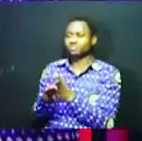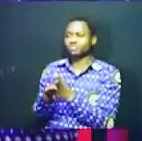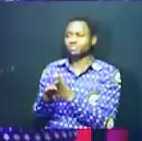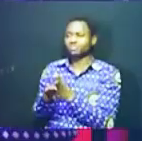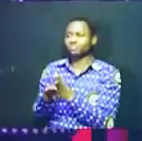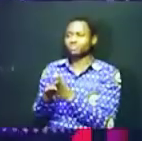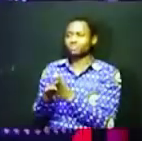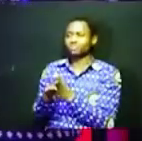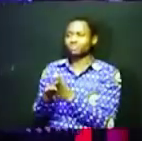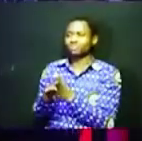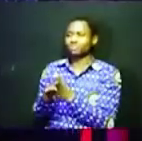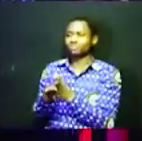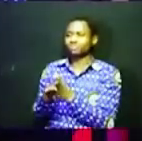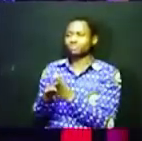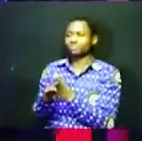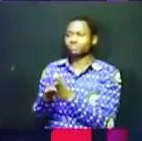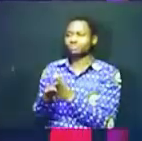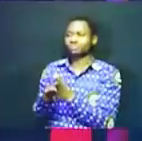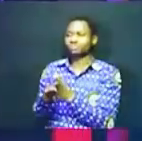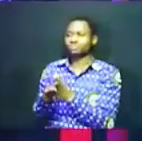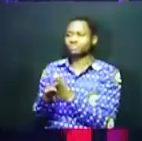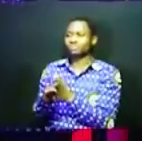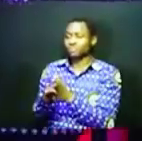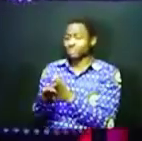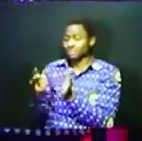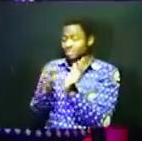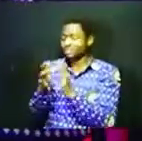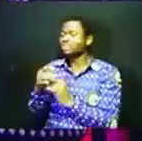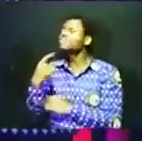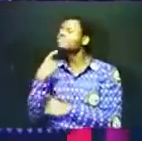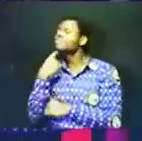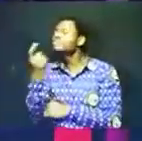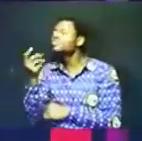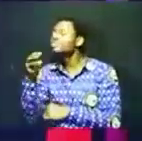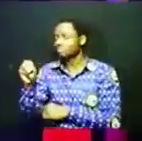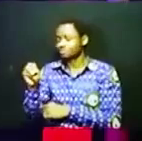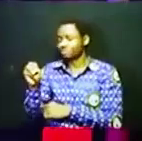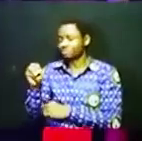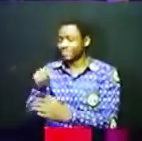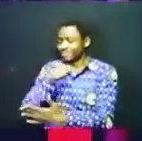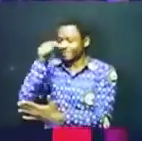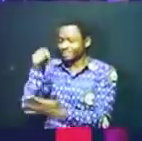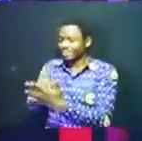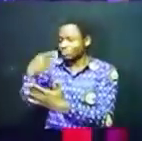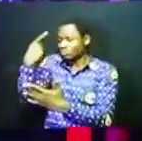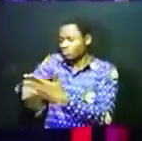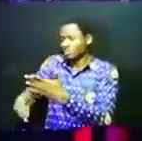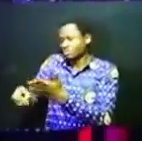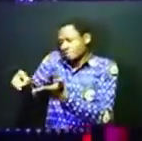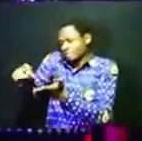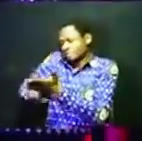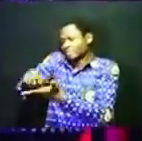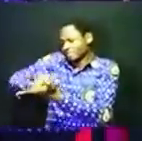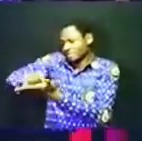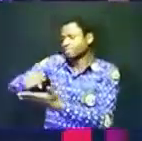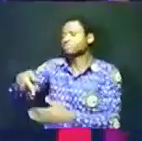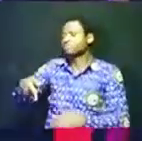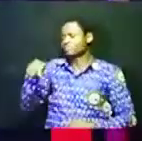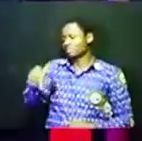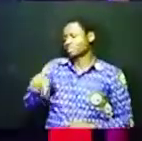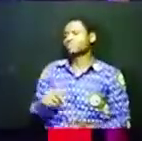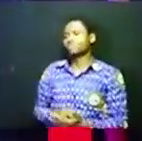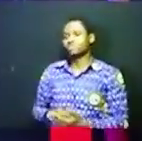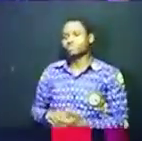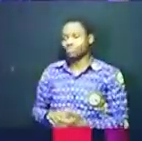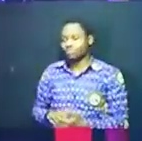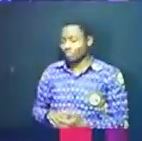He told them, this is what is written. So what is written